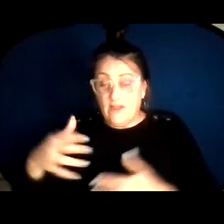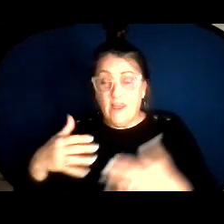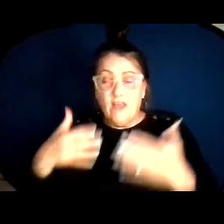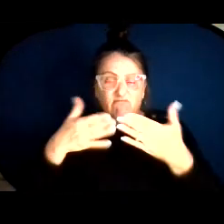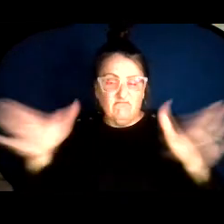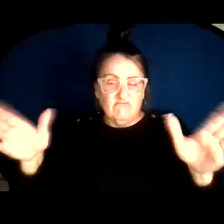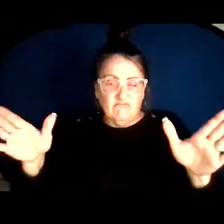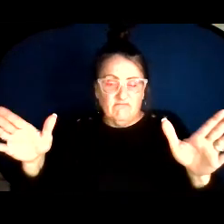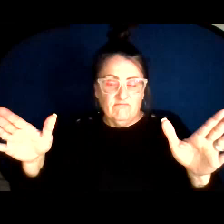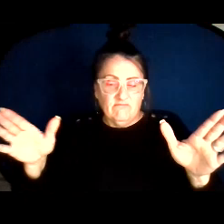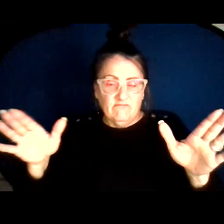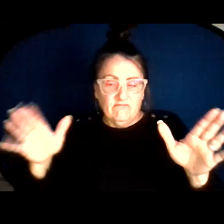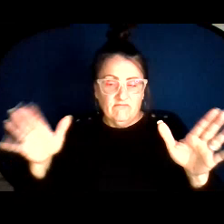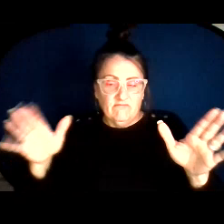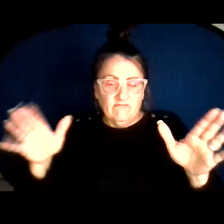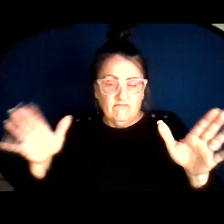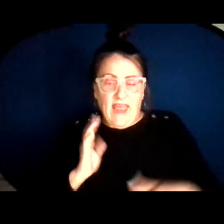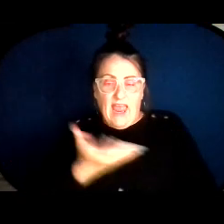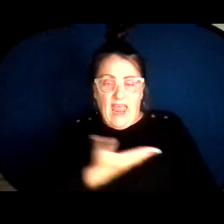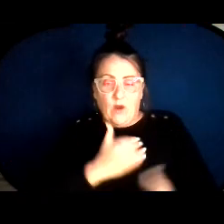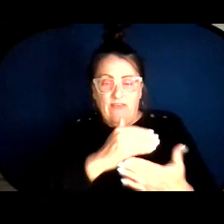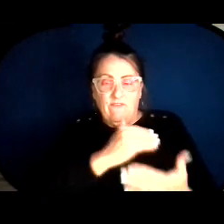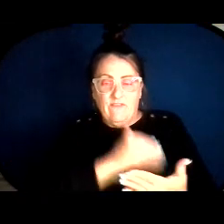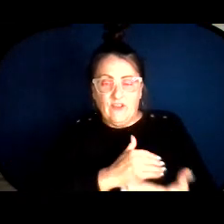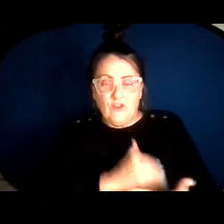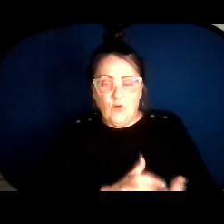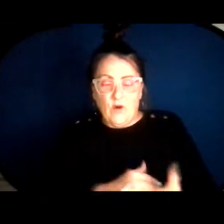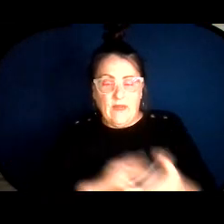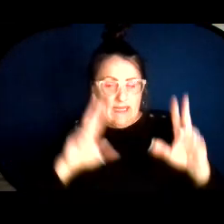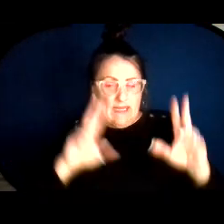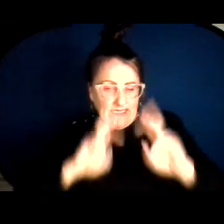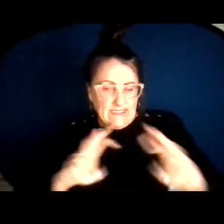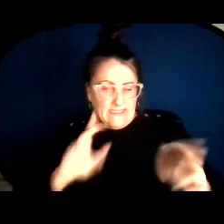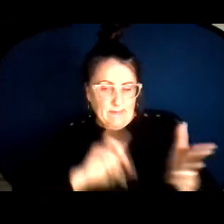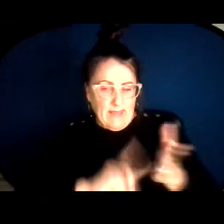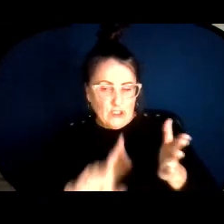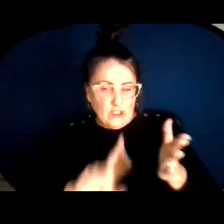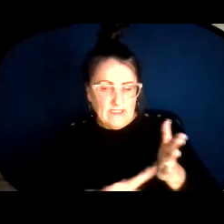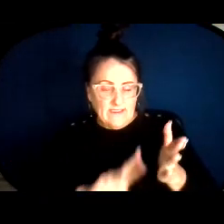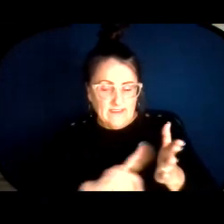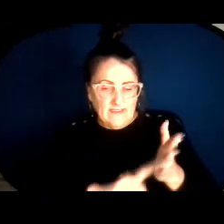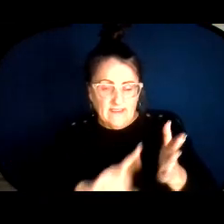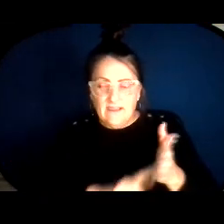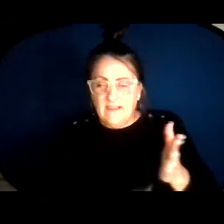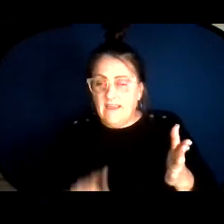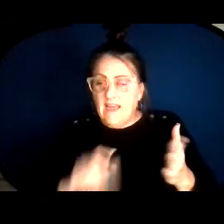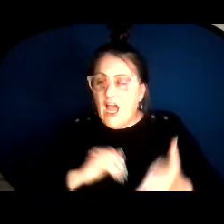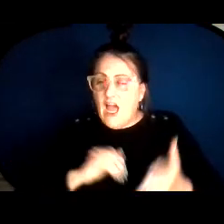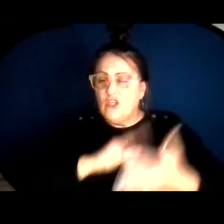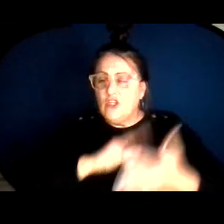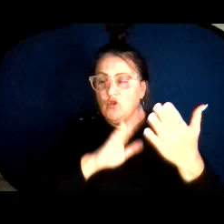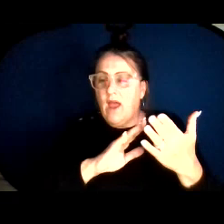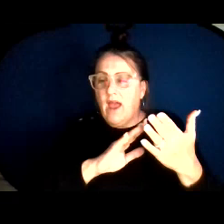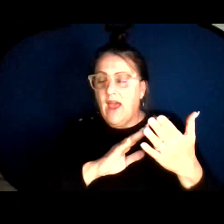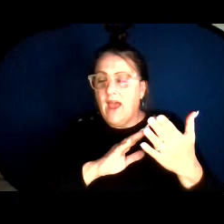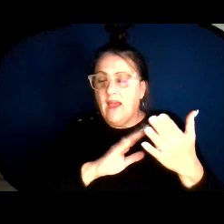lease inventory, progress on inspections, efforts to address lease holdovers and